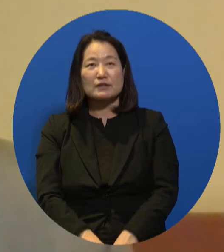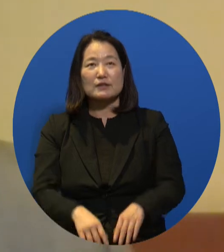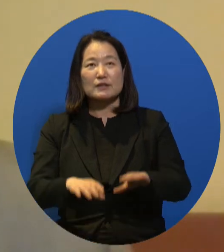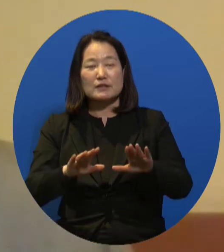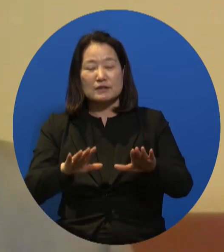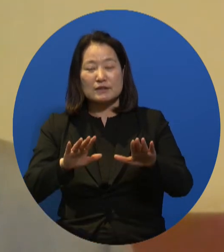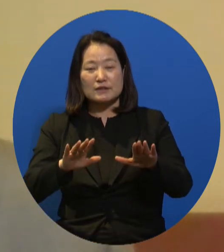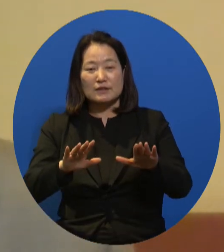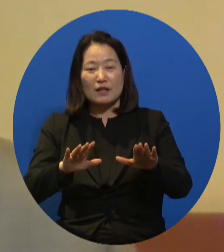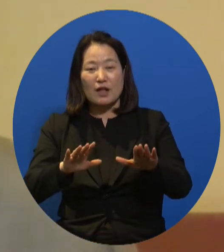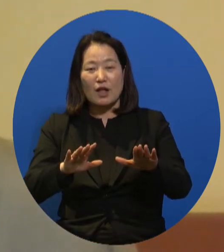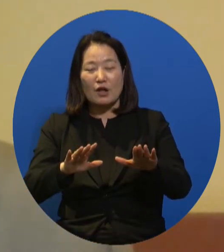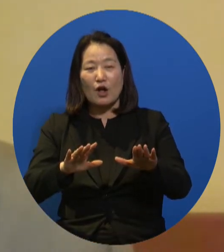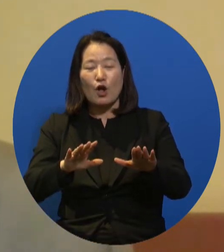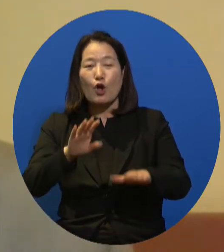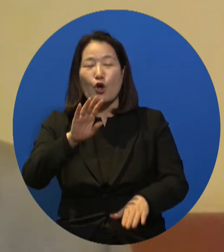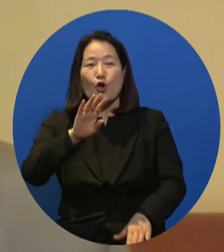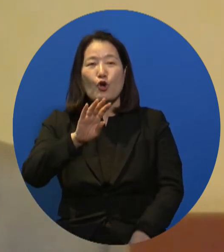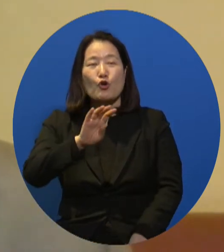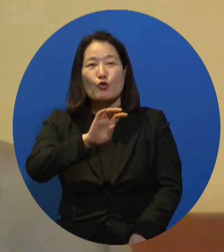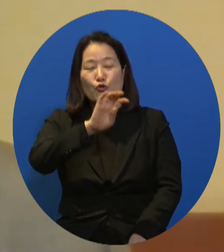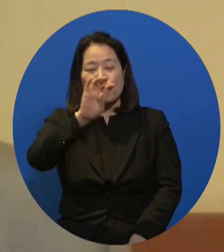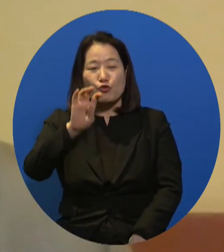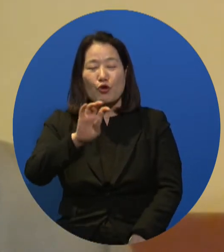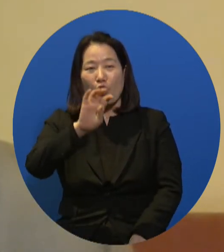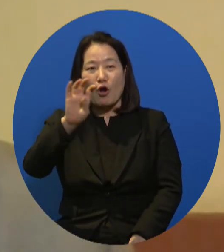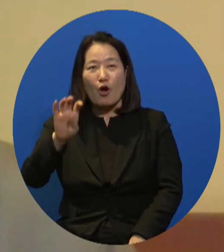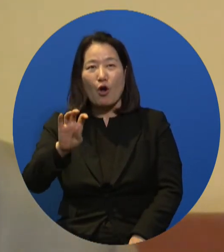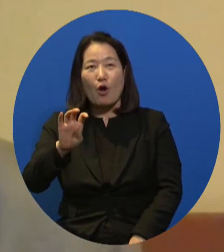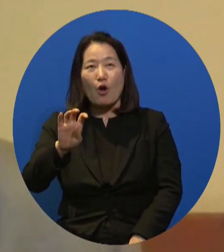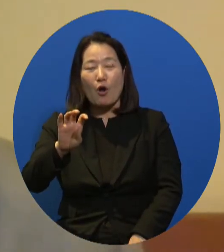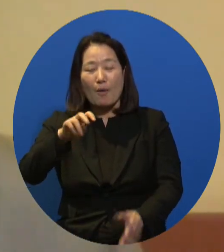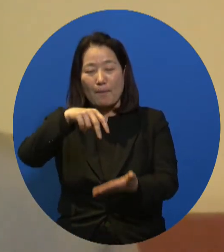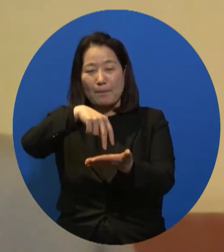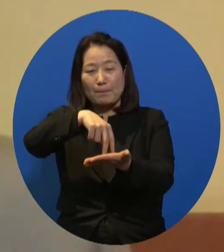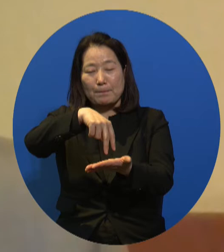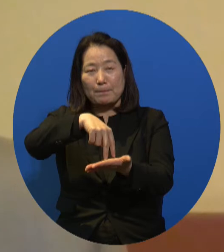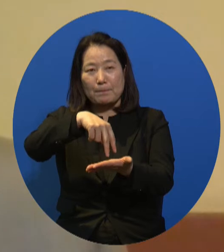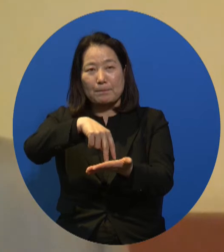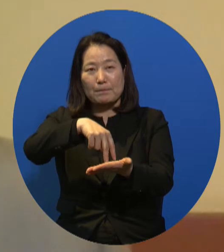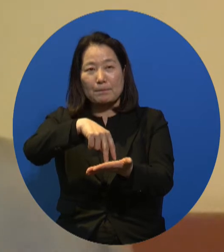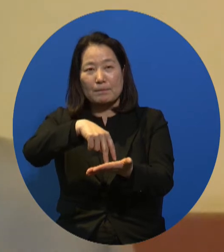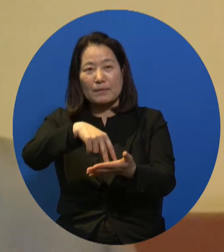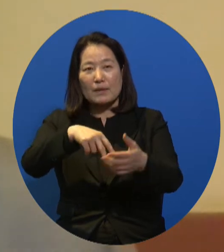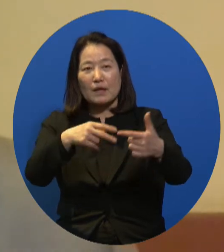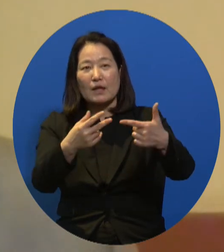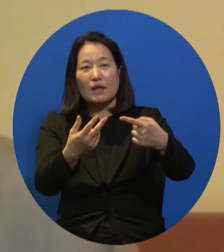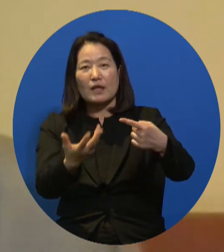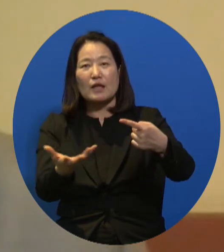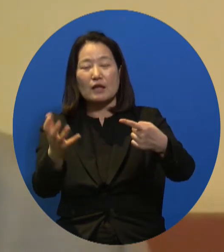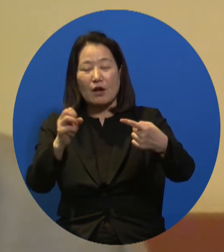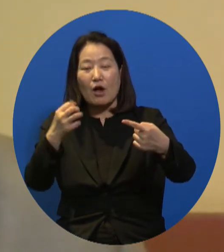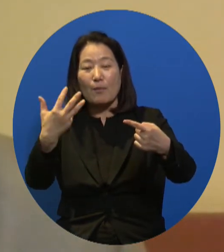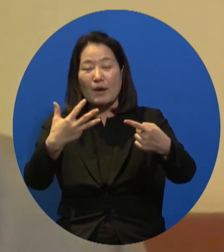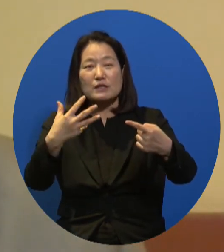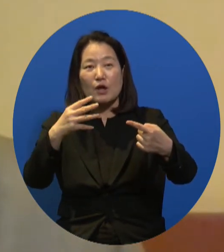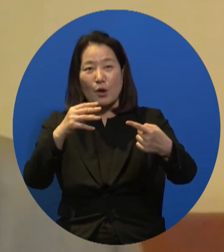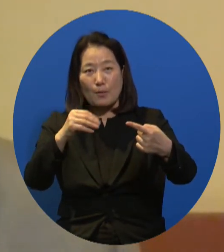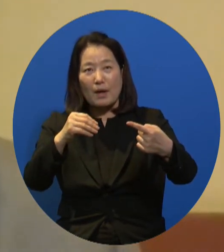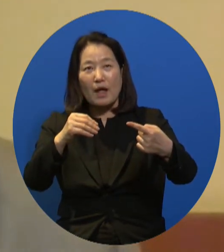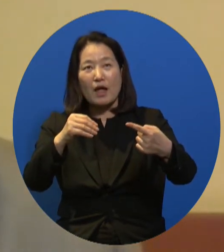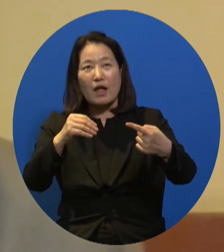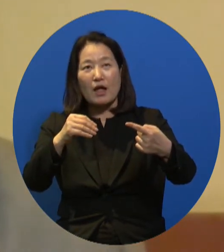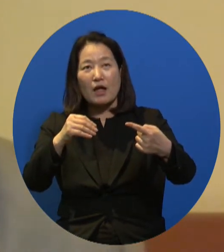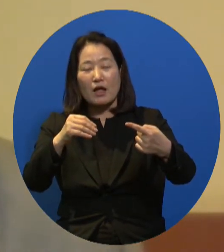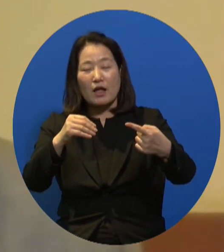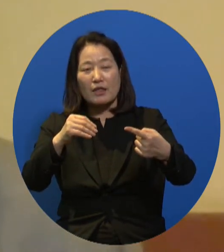Commission has halted over 165 million euros of investment to Hungary for financing of